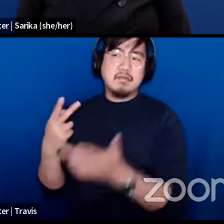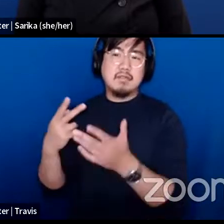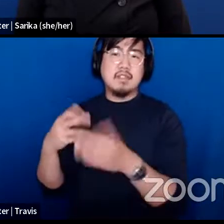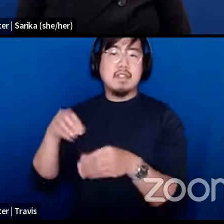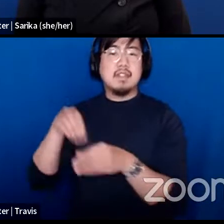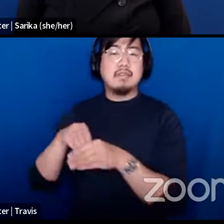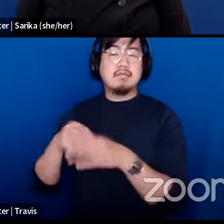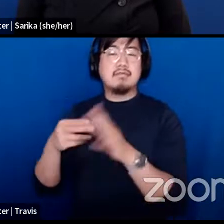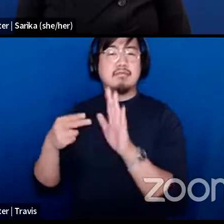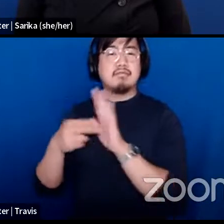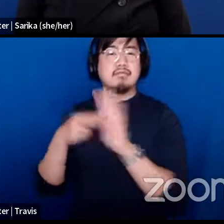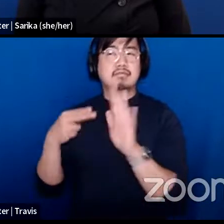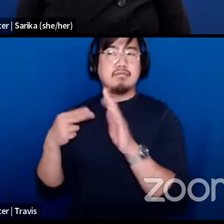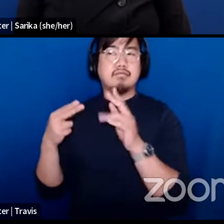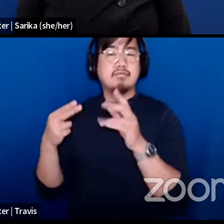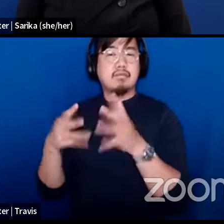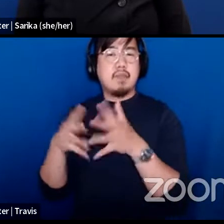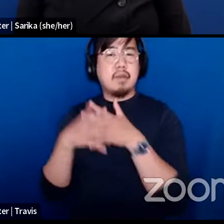Buddhism.